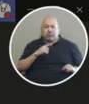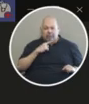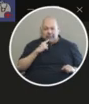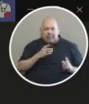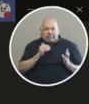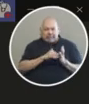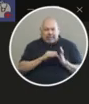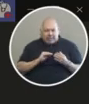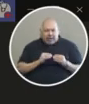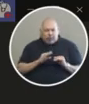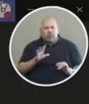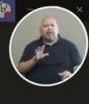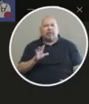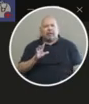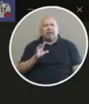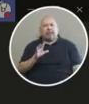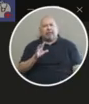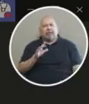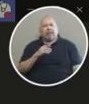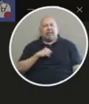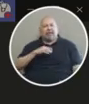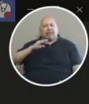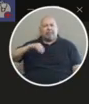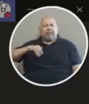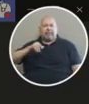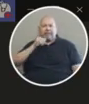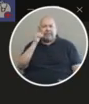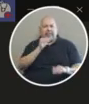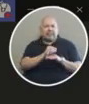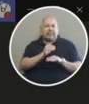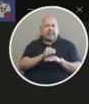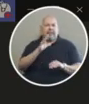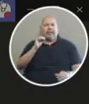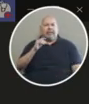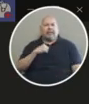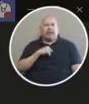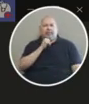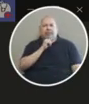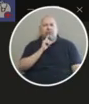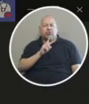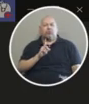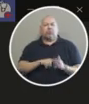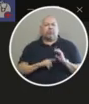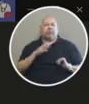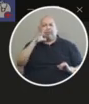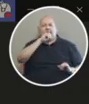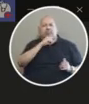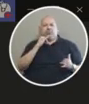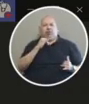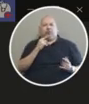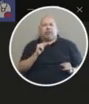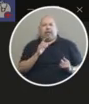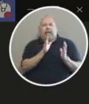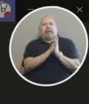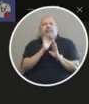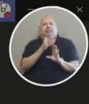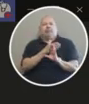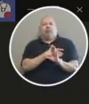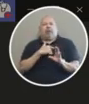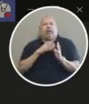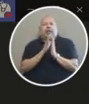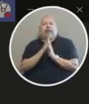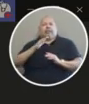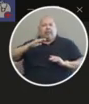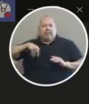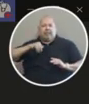those numbers for me again, please? I got them late last night, and I don't know what possessed Mr. Schwartzbein to ask that question, but I got